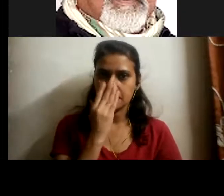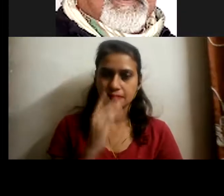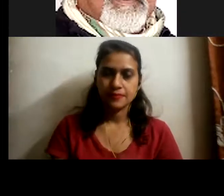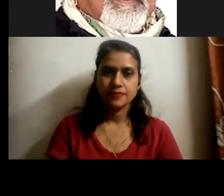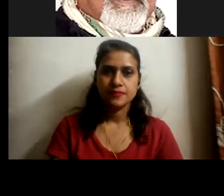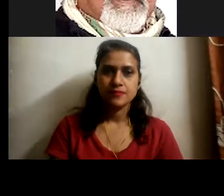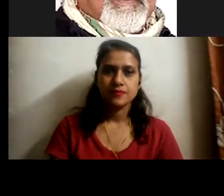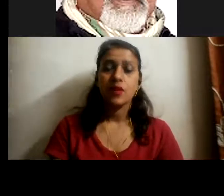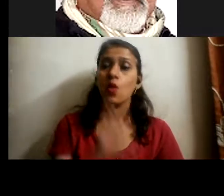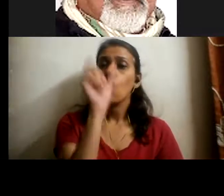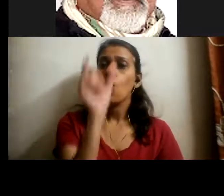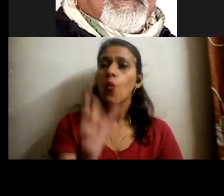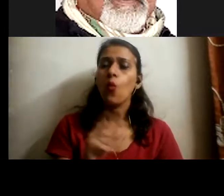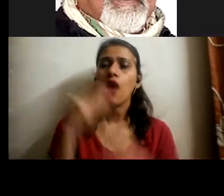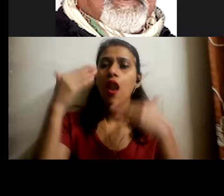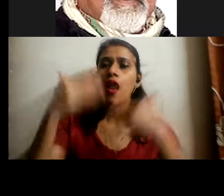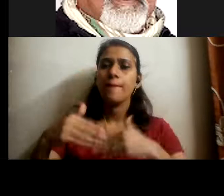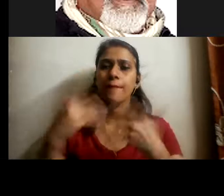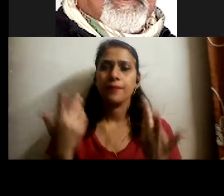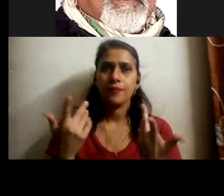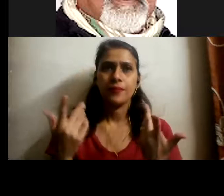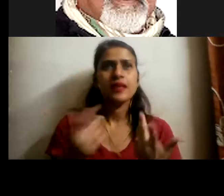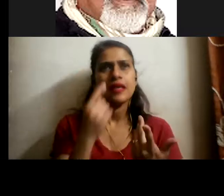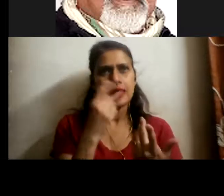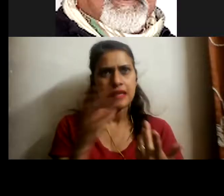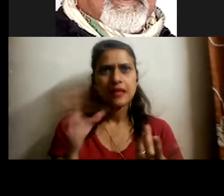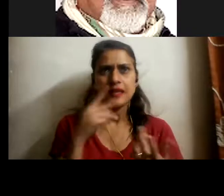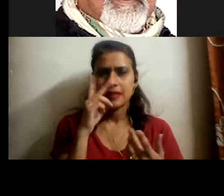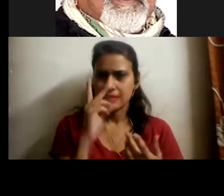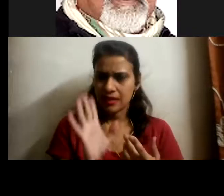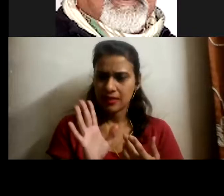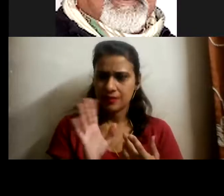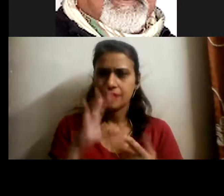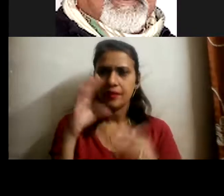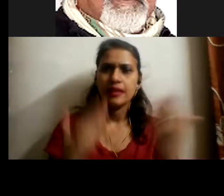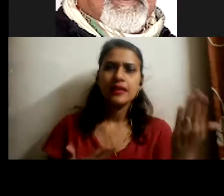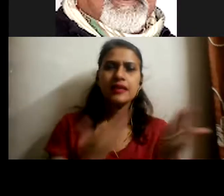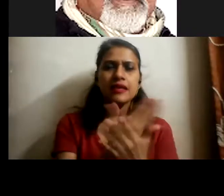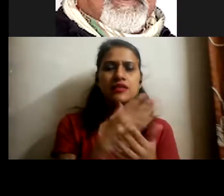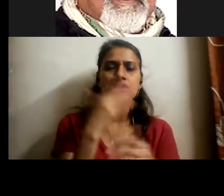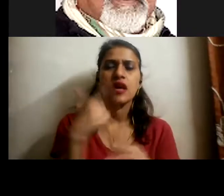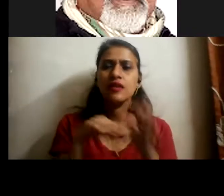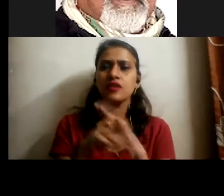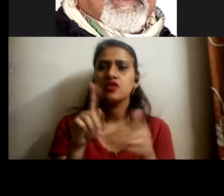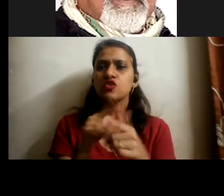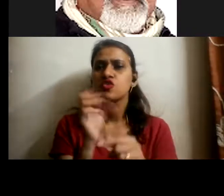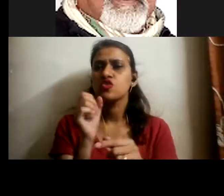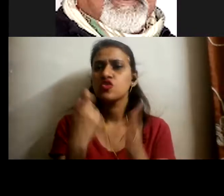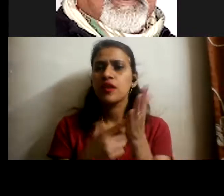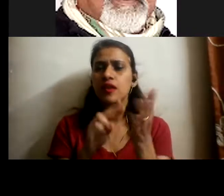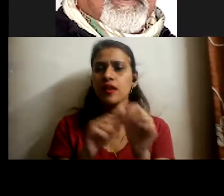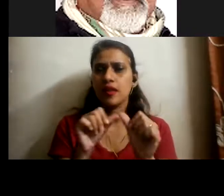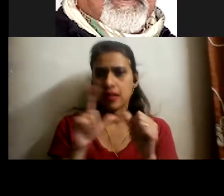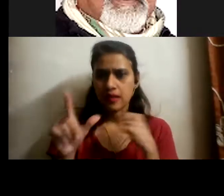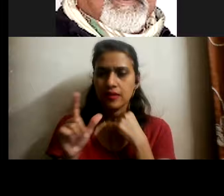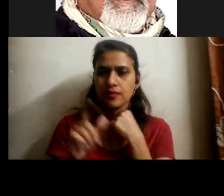limit. Usually, again, if you submit your case comment to any journal, you will be provided with certain